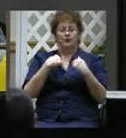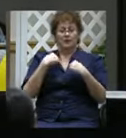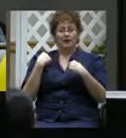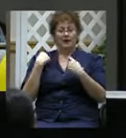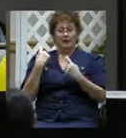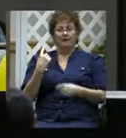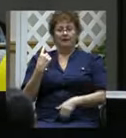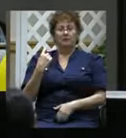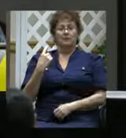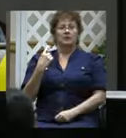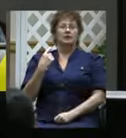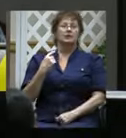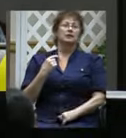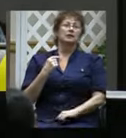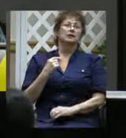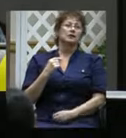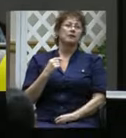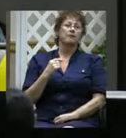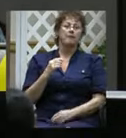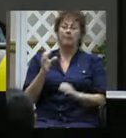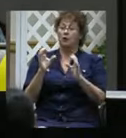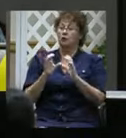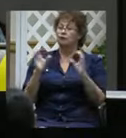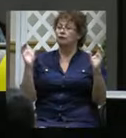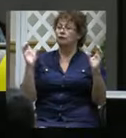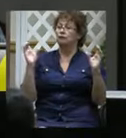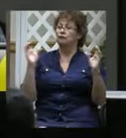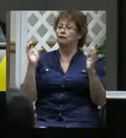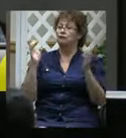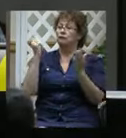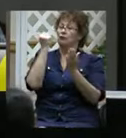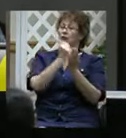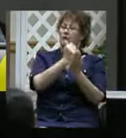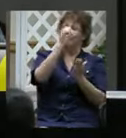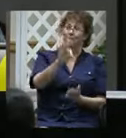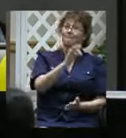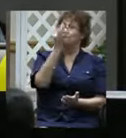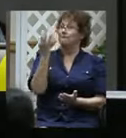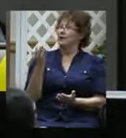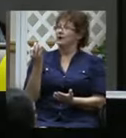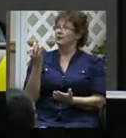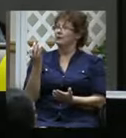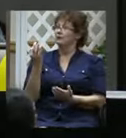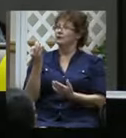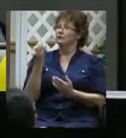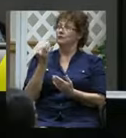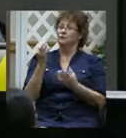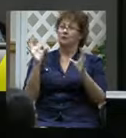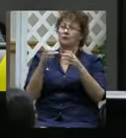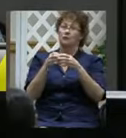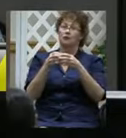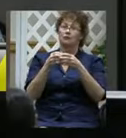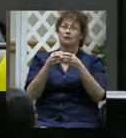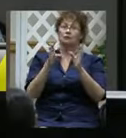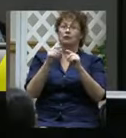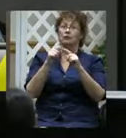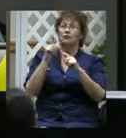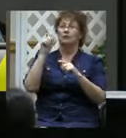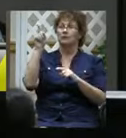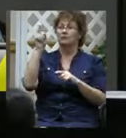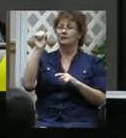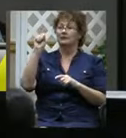I am certified, accredited by the French Consulate General in San Francisco, and I'm also a court